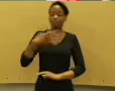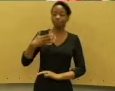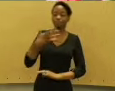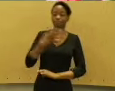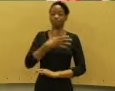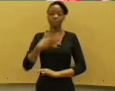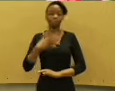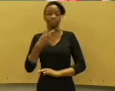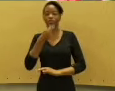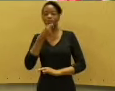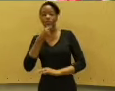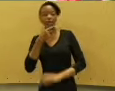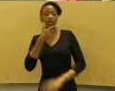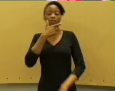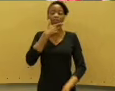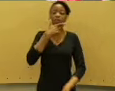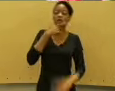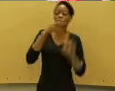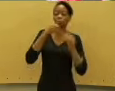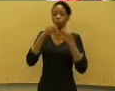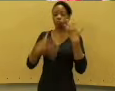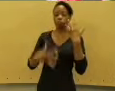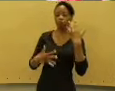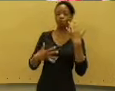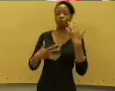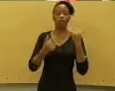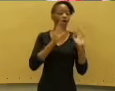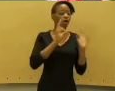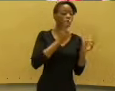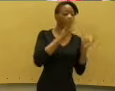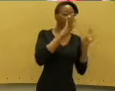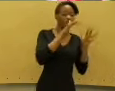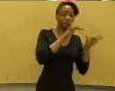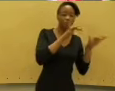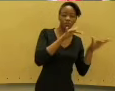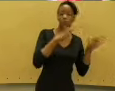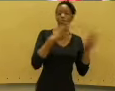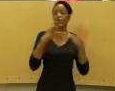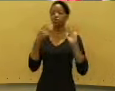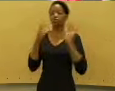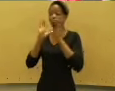LGBTQIA+ community, differently able bodies,